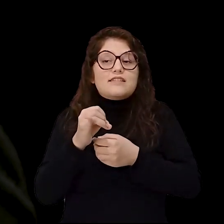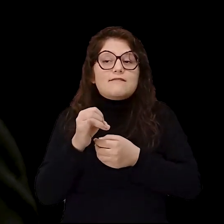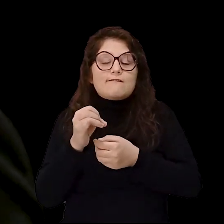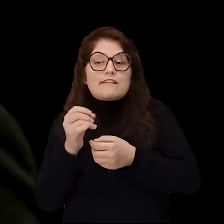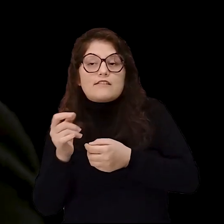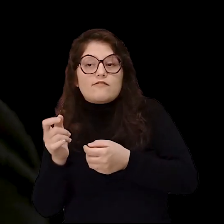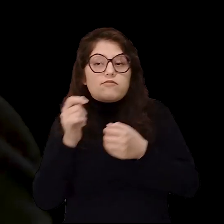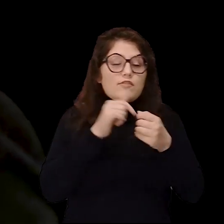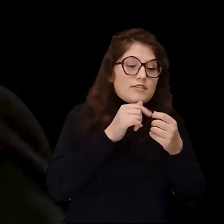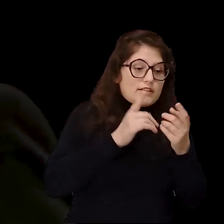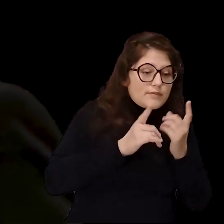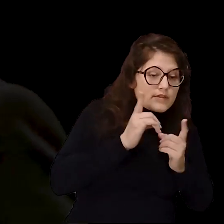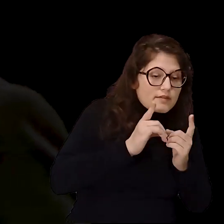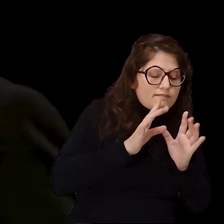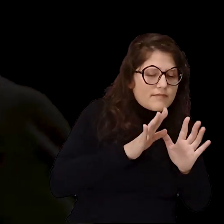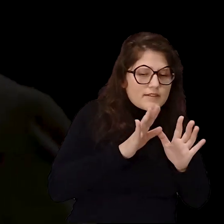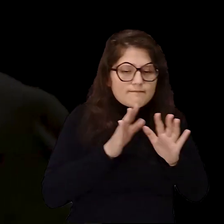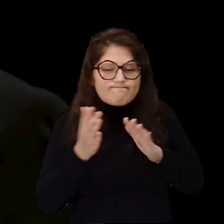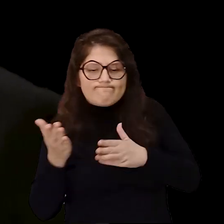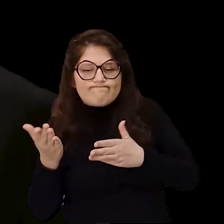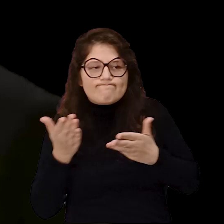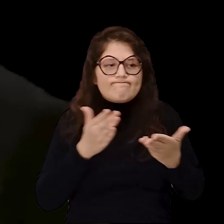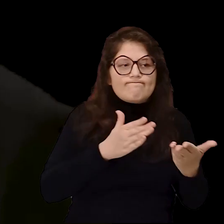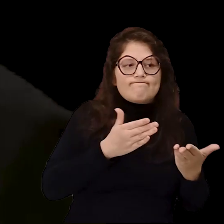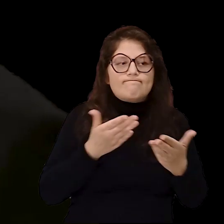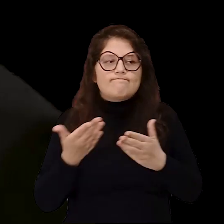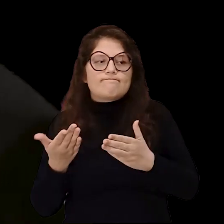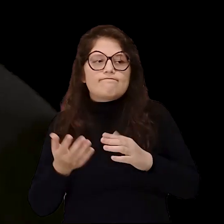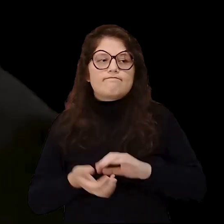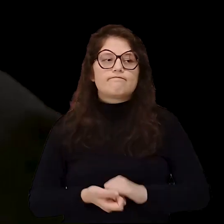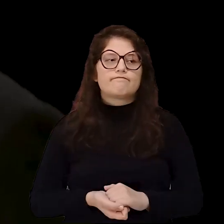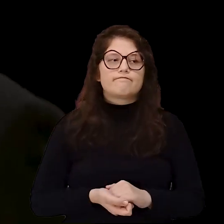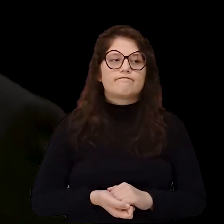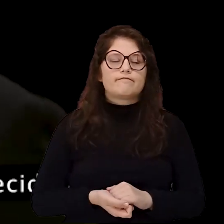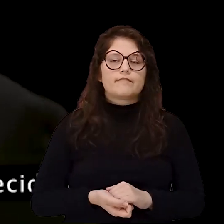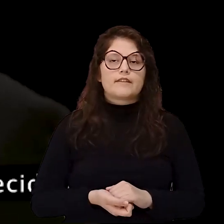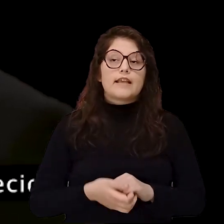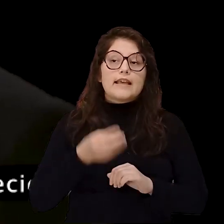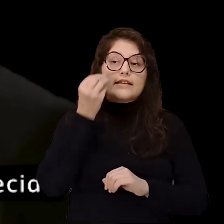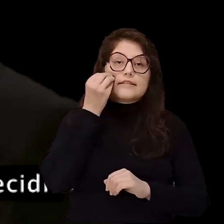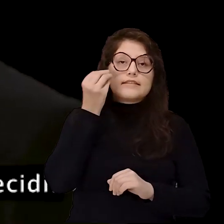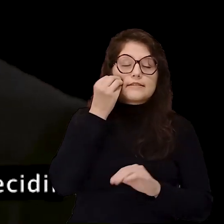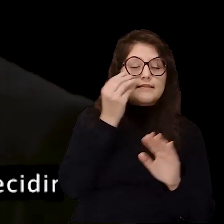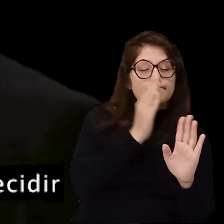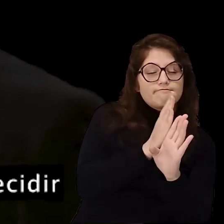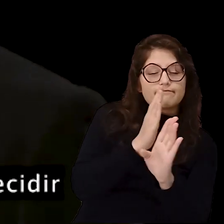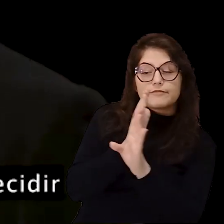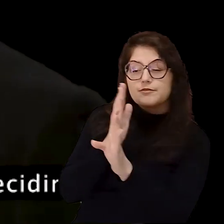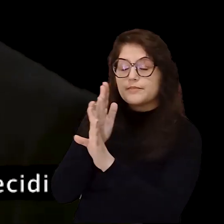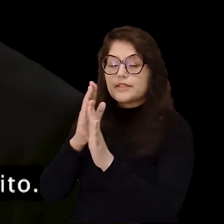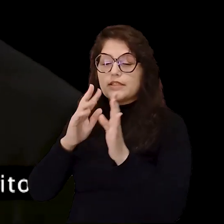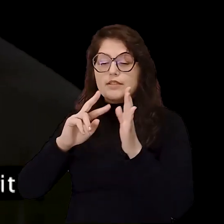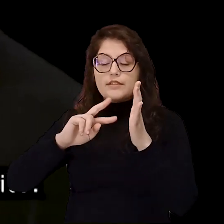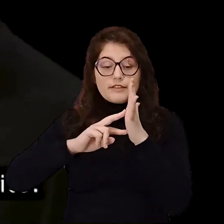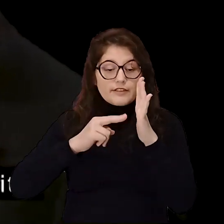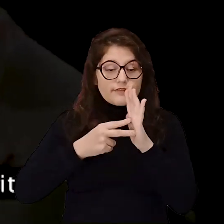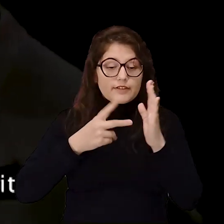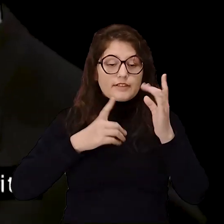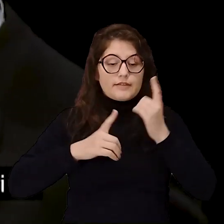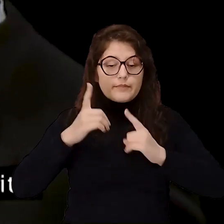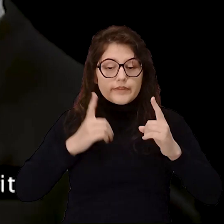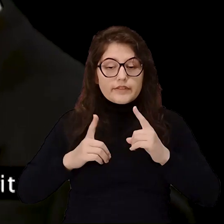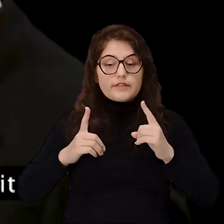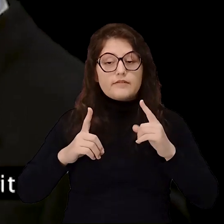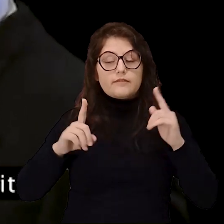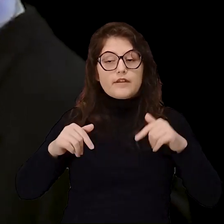itself, easier to tolerate. The question is not so much of finding great meaning and deciding your depression has